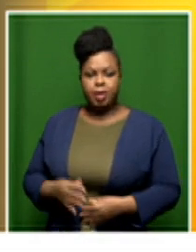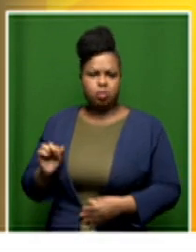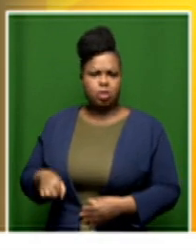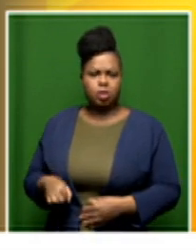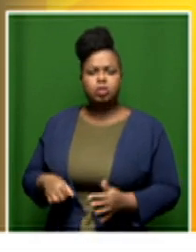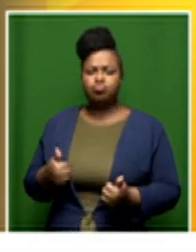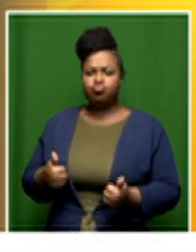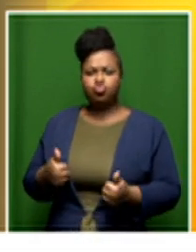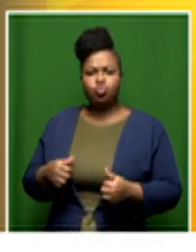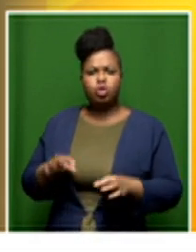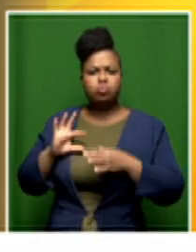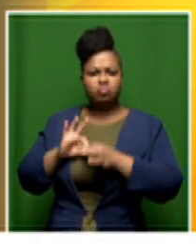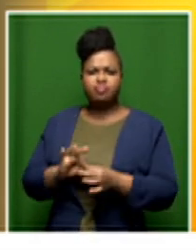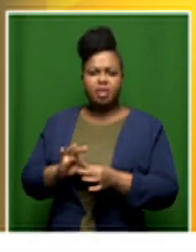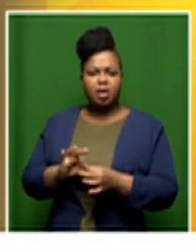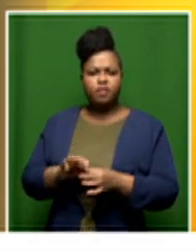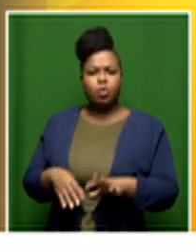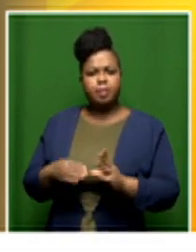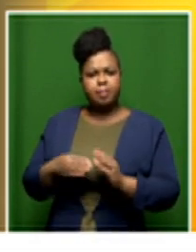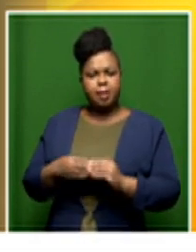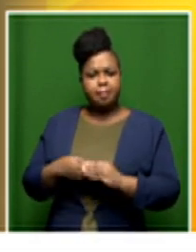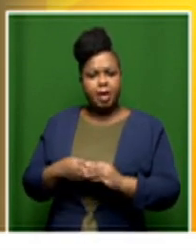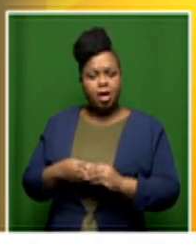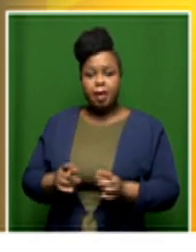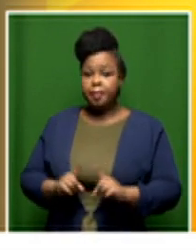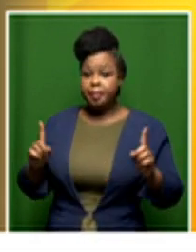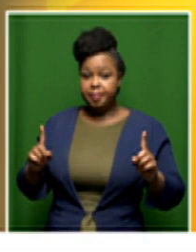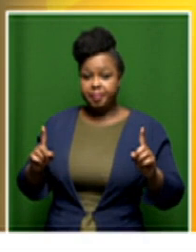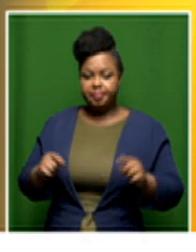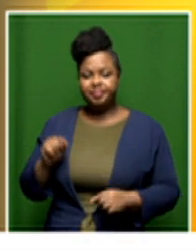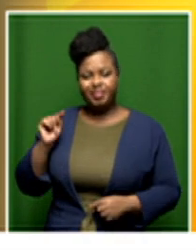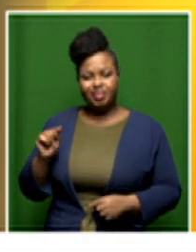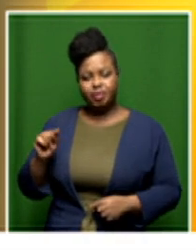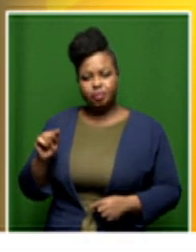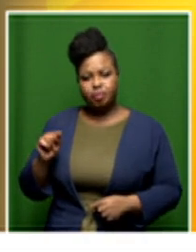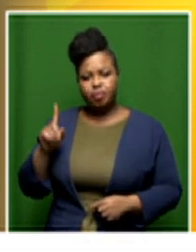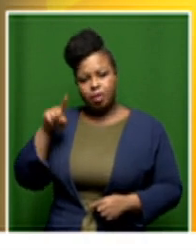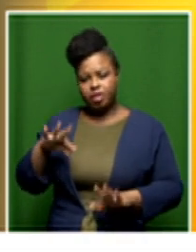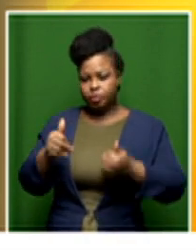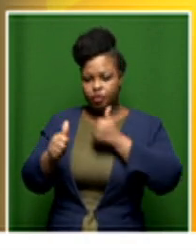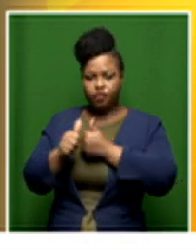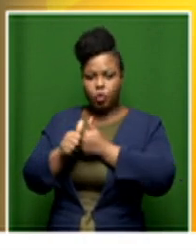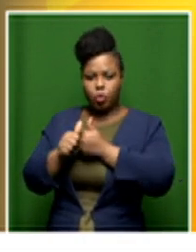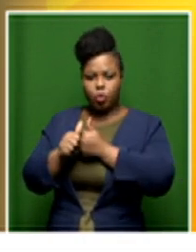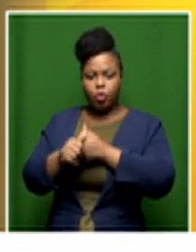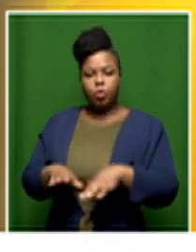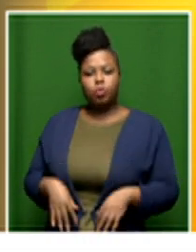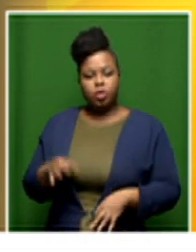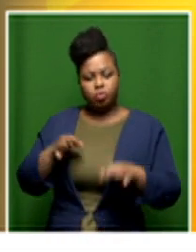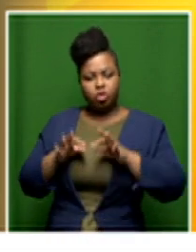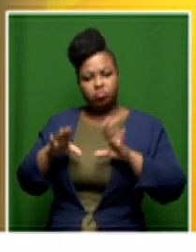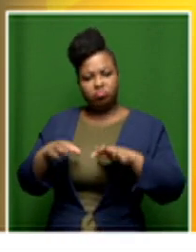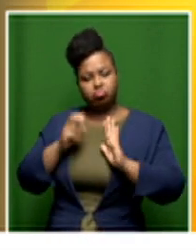a member in good standing. And in this instance, he needed to abide and comply with the